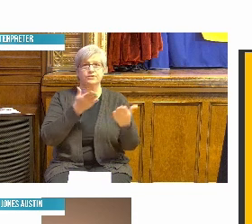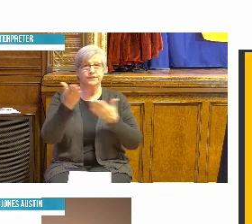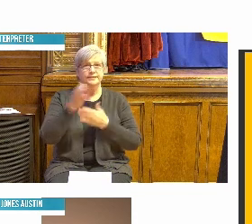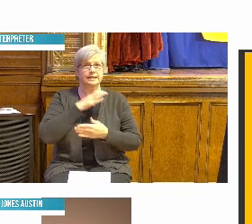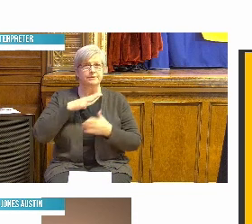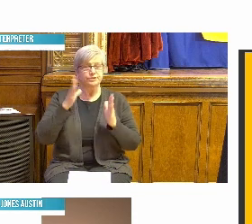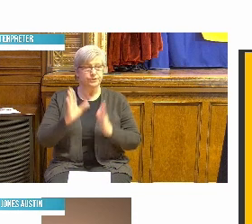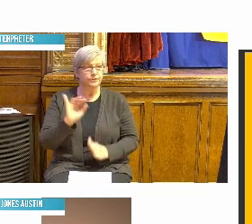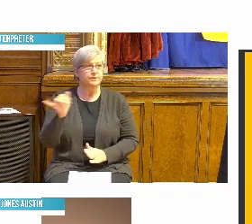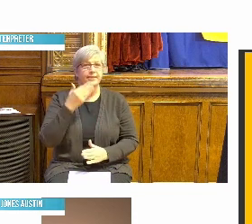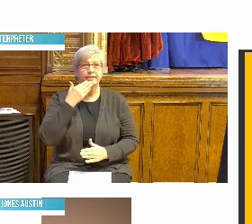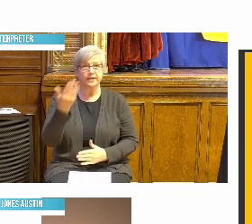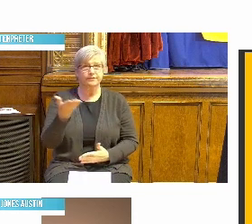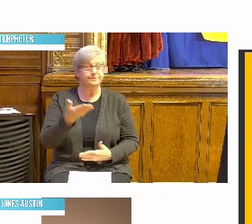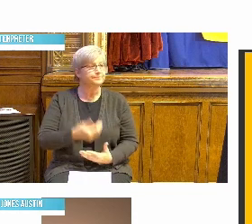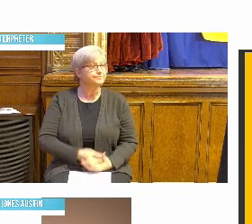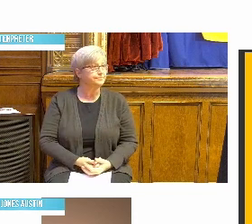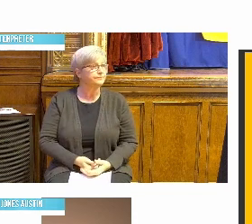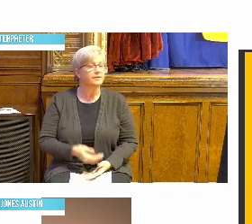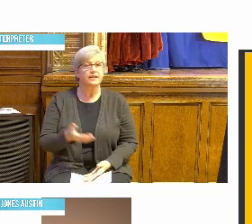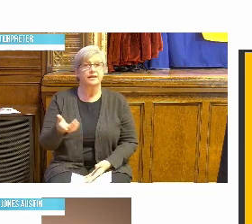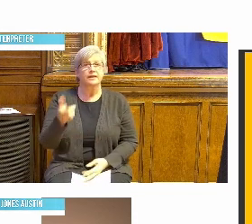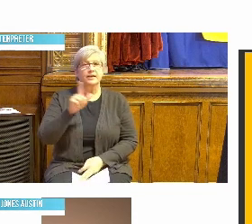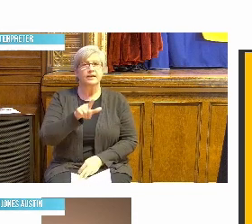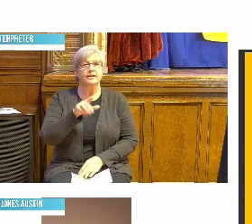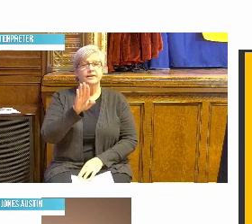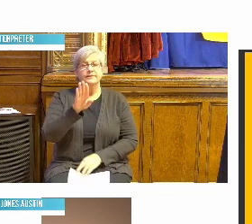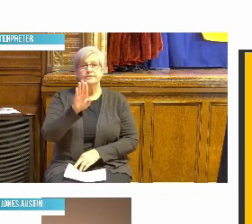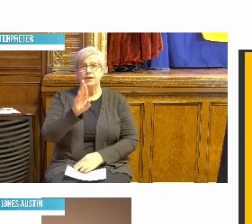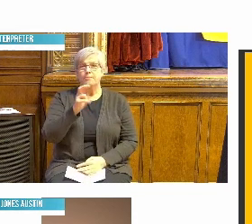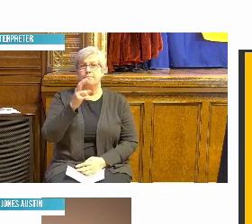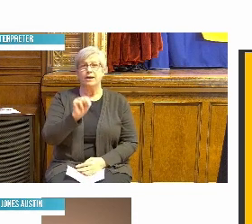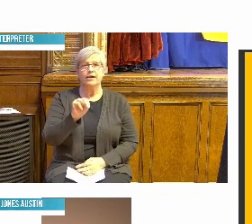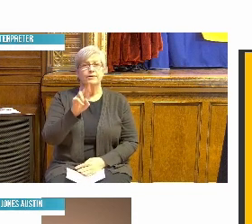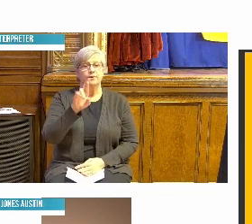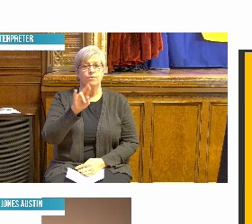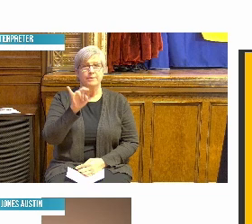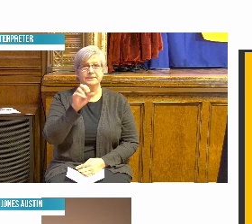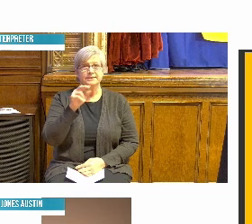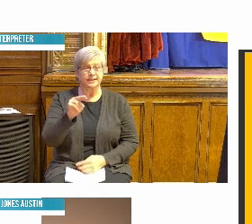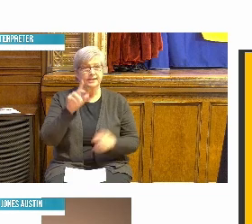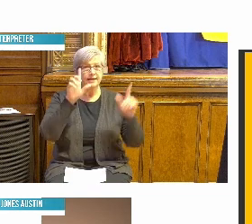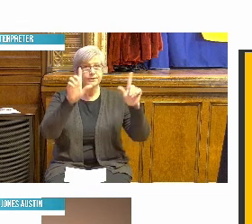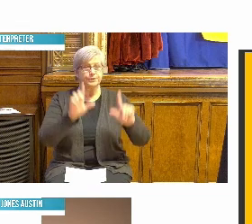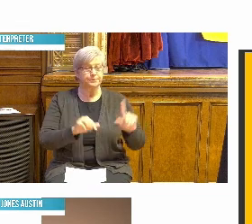for allowing us to be here today. Commissioner Brown Robinson, we'll begin with you.